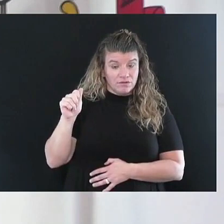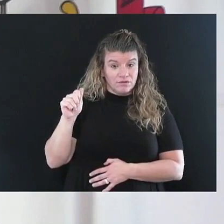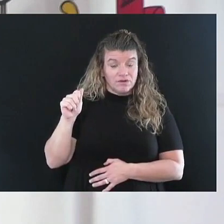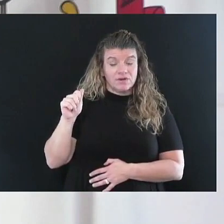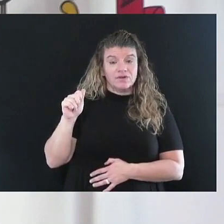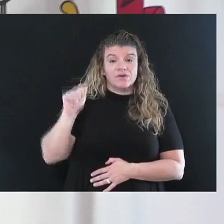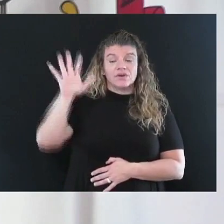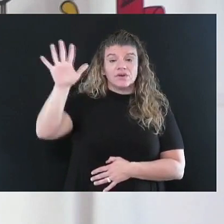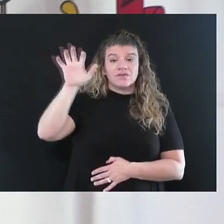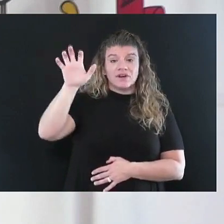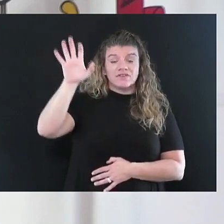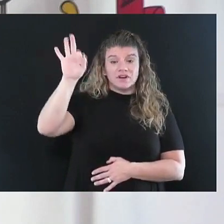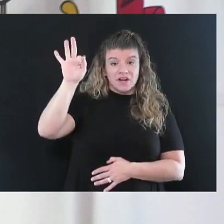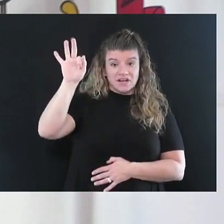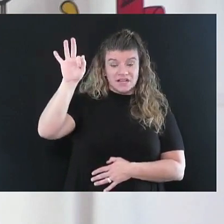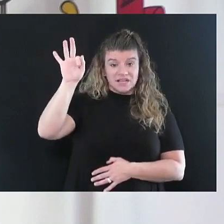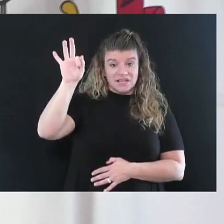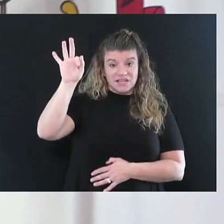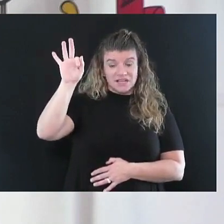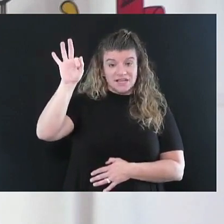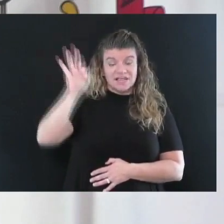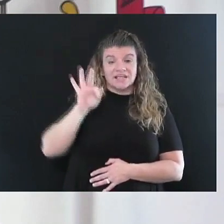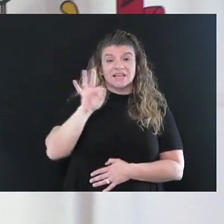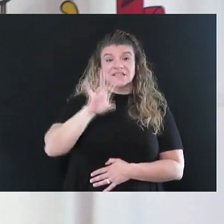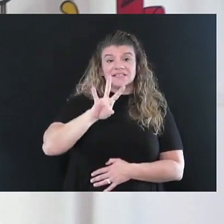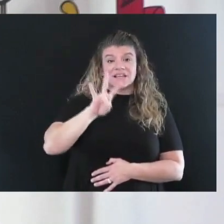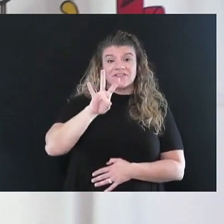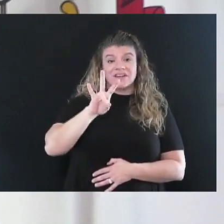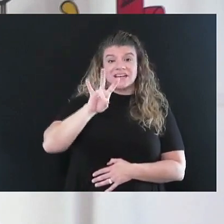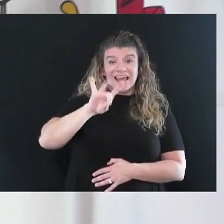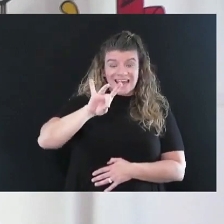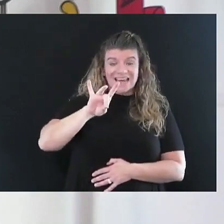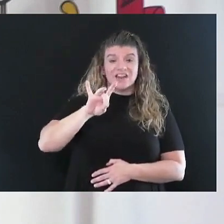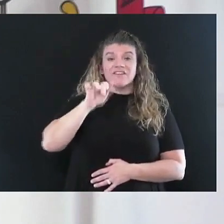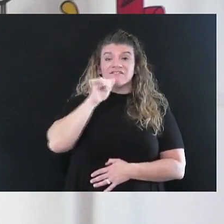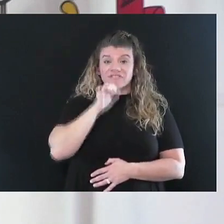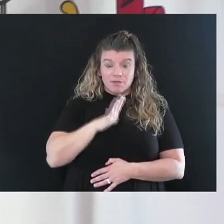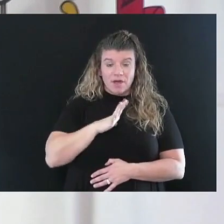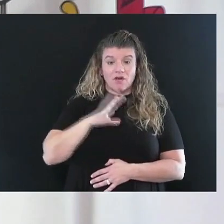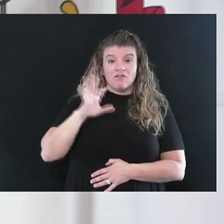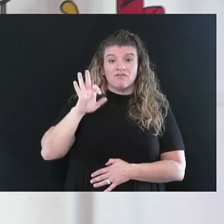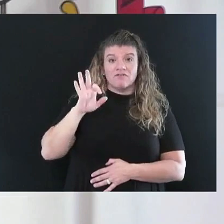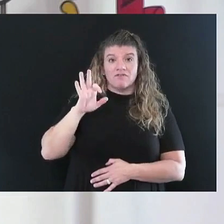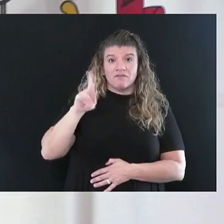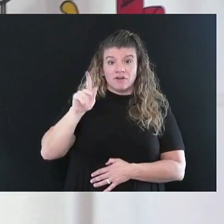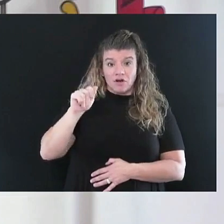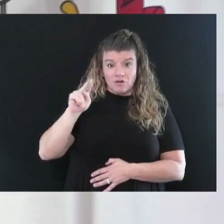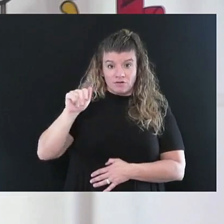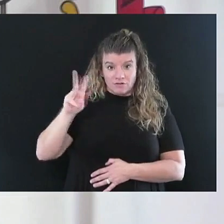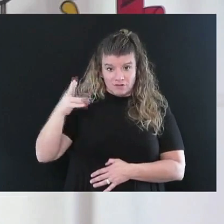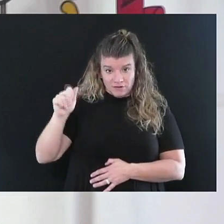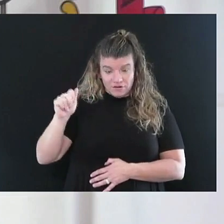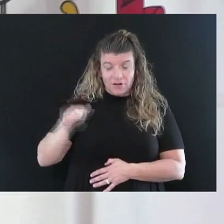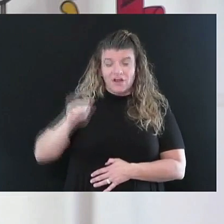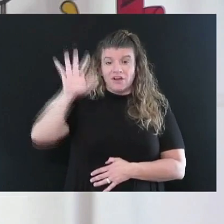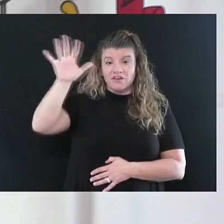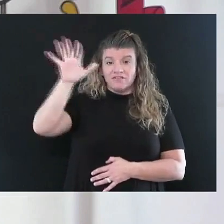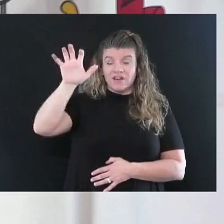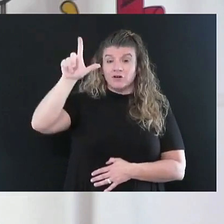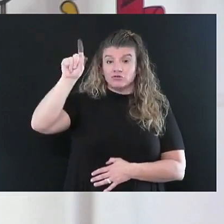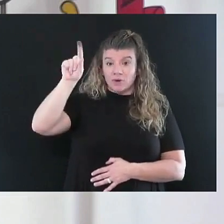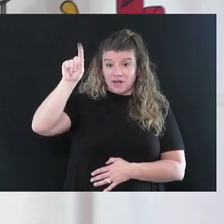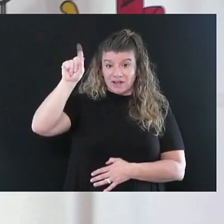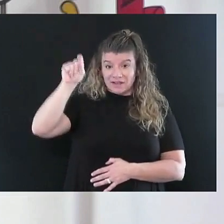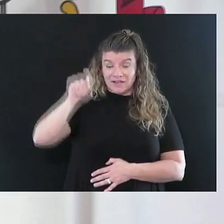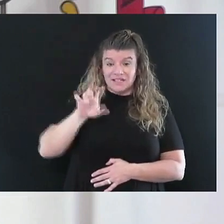Our 519th death, a 78-year-old female from Kanawha County. Our 520th death,